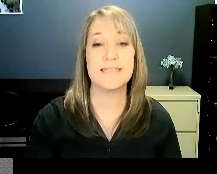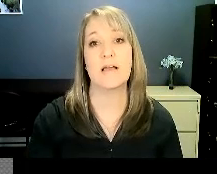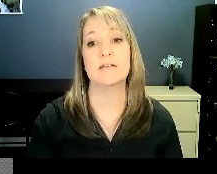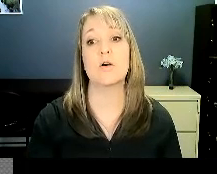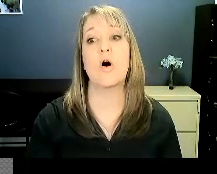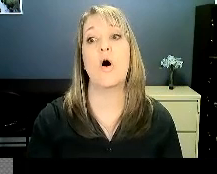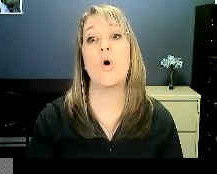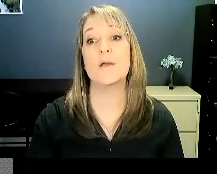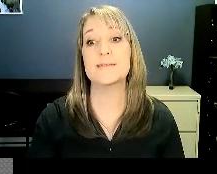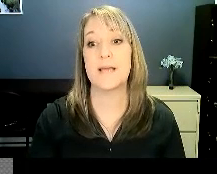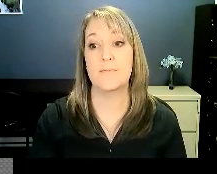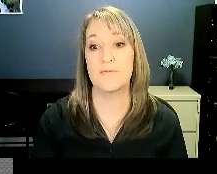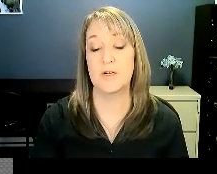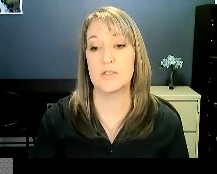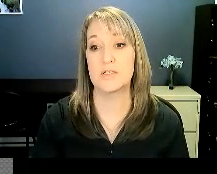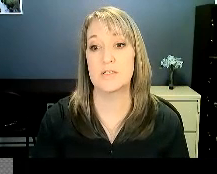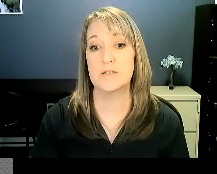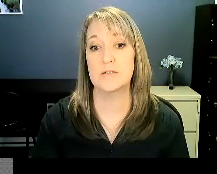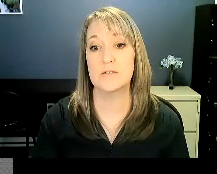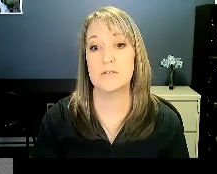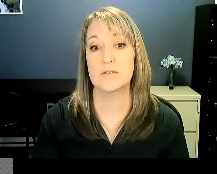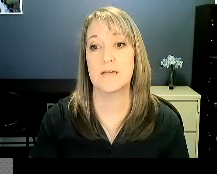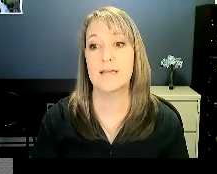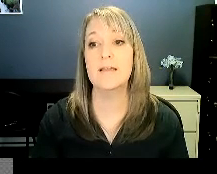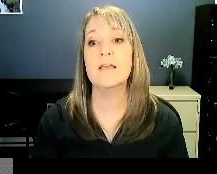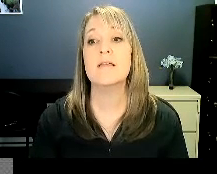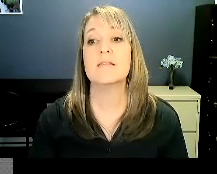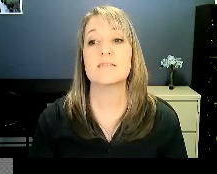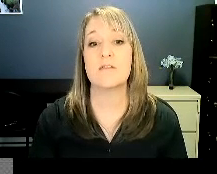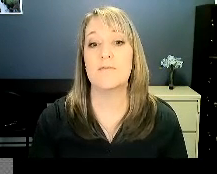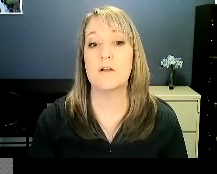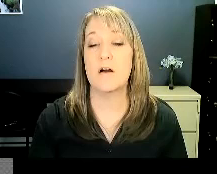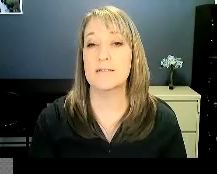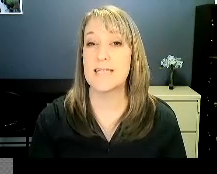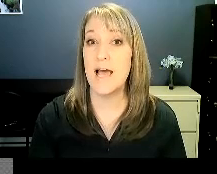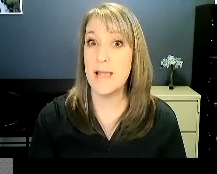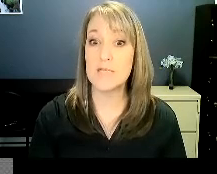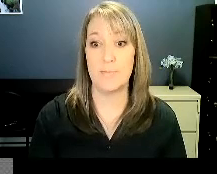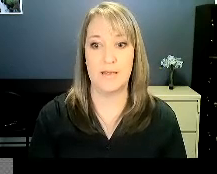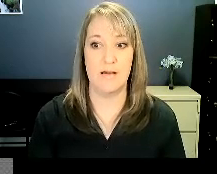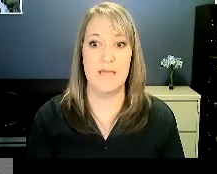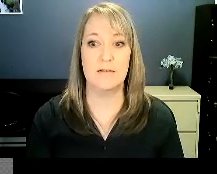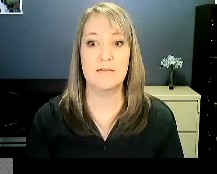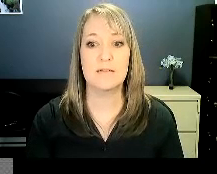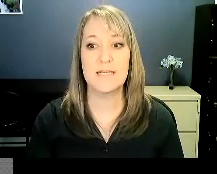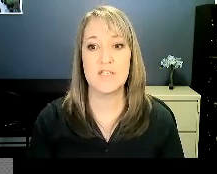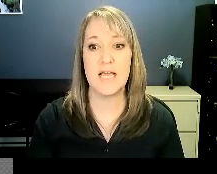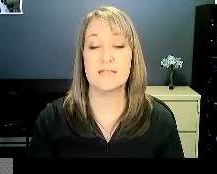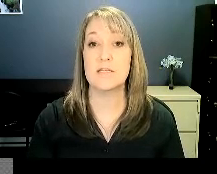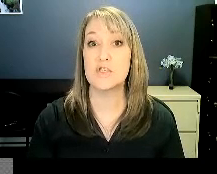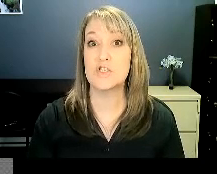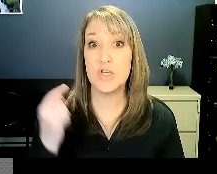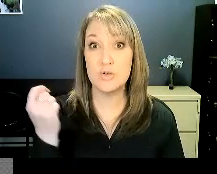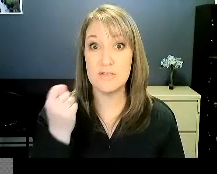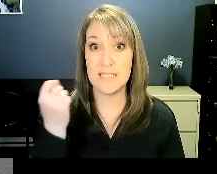time signs always come first. Okay, this is often called time topic comment, such